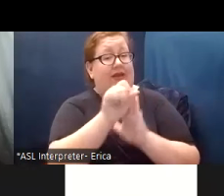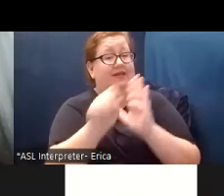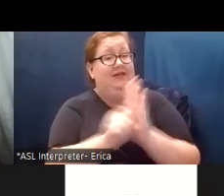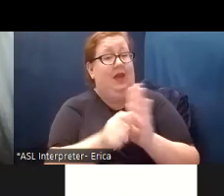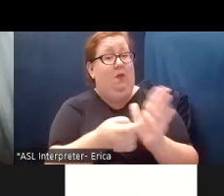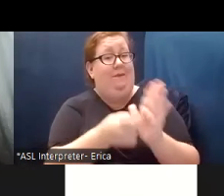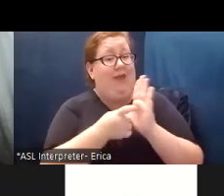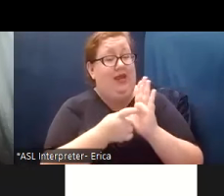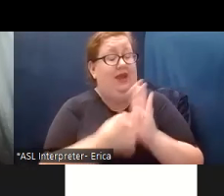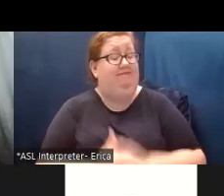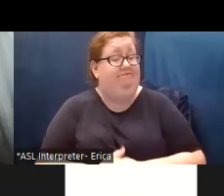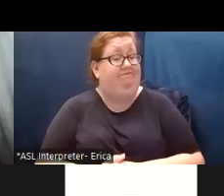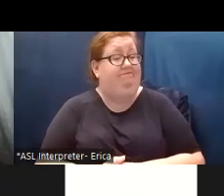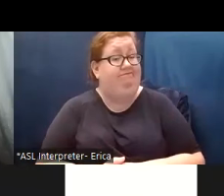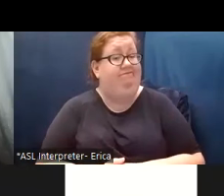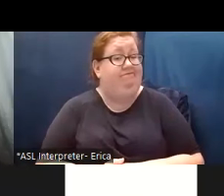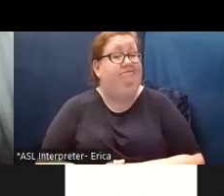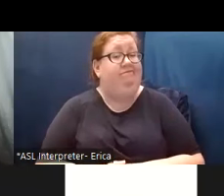mandate.